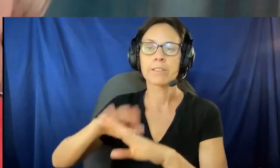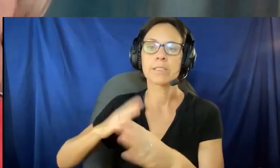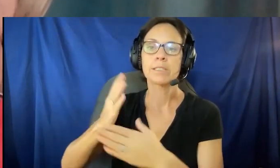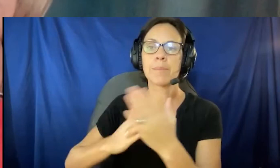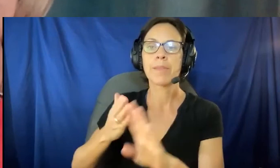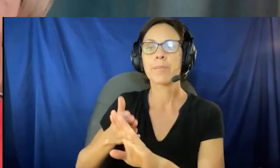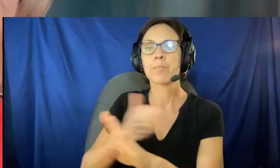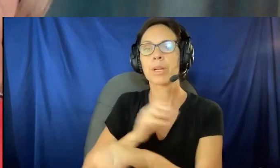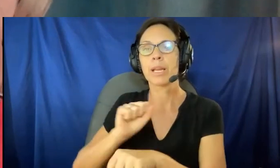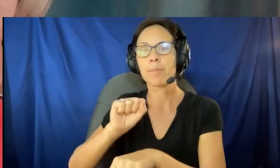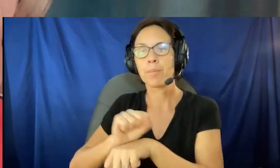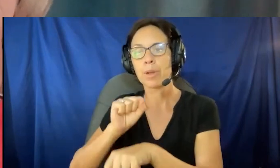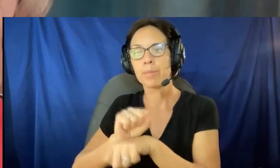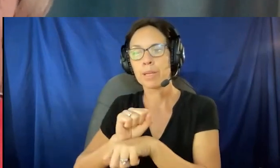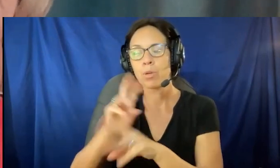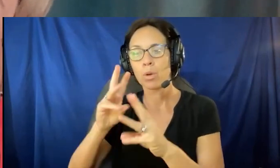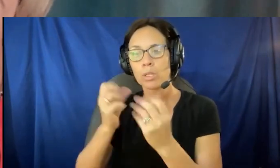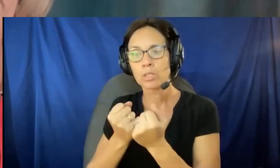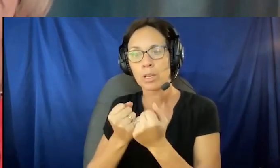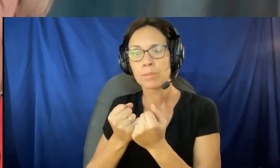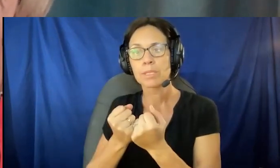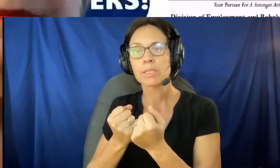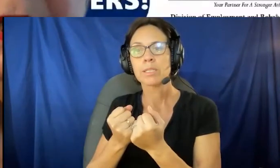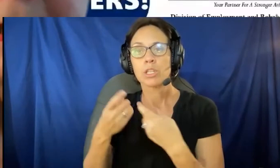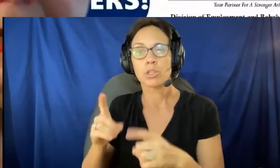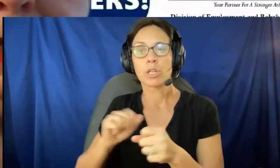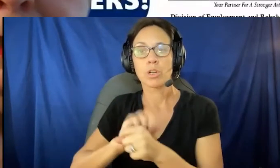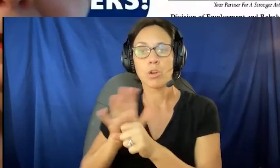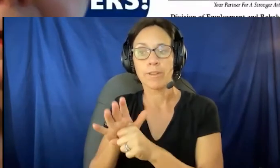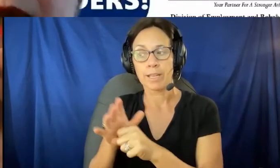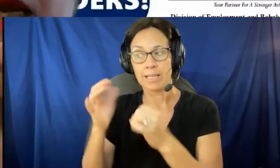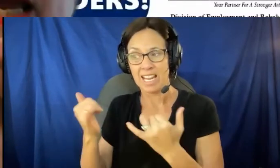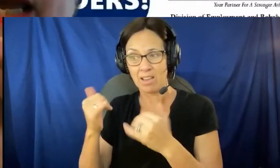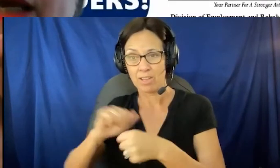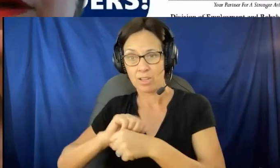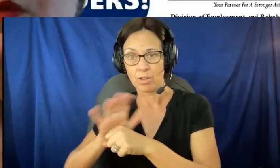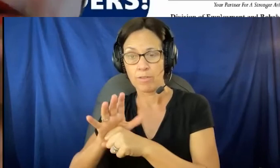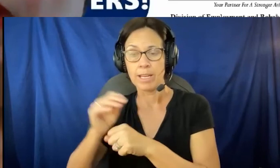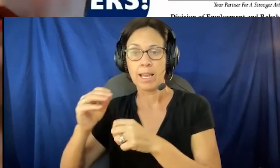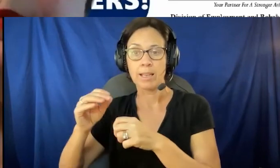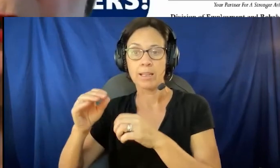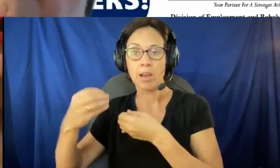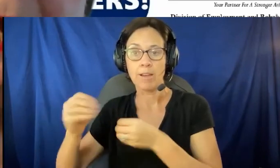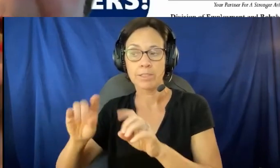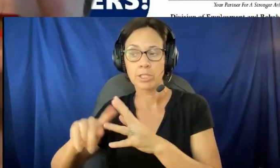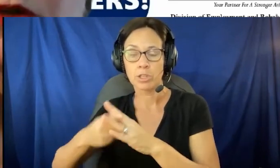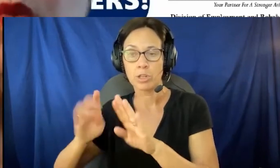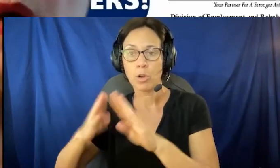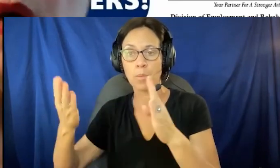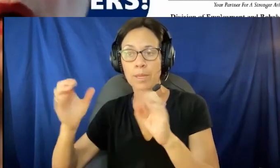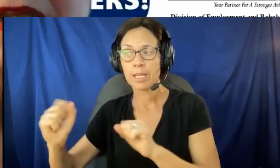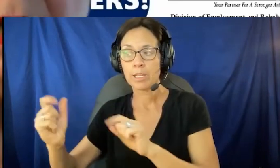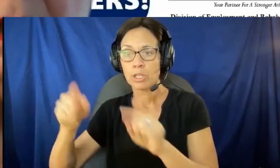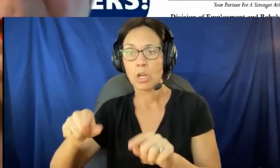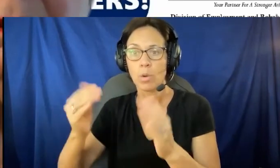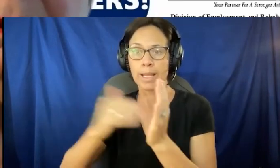in person, could she attend? And I'm going to say yes. And what we would look at is, what